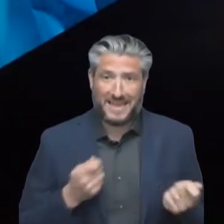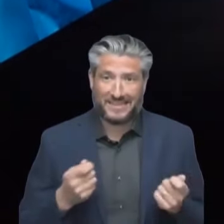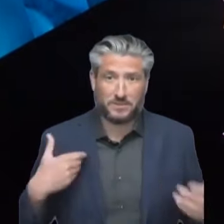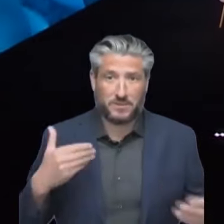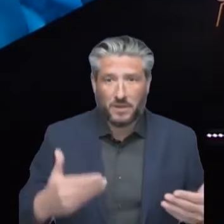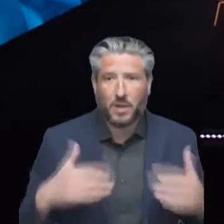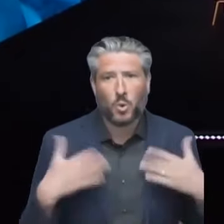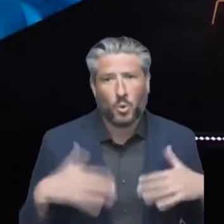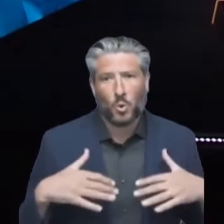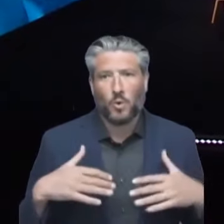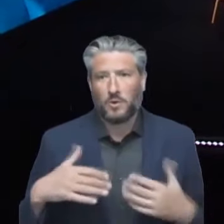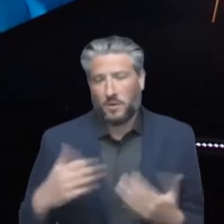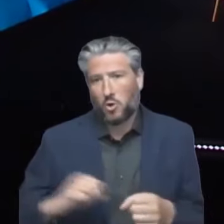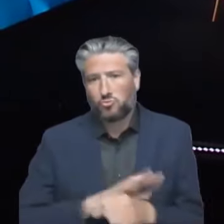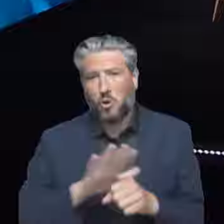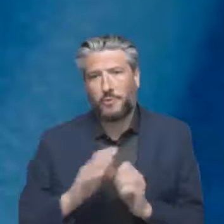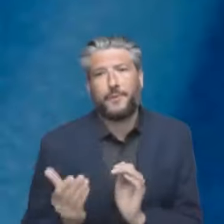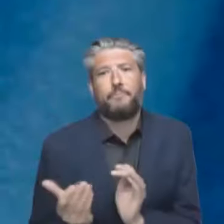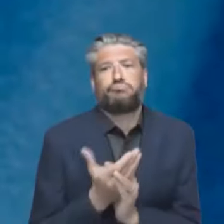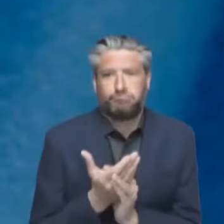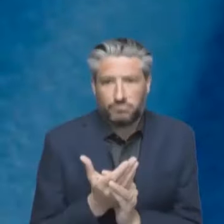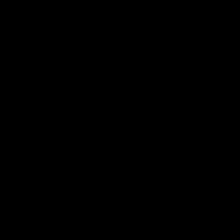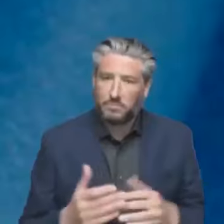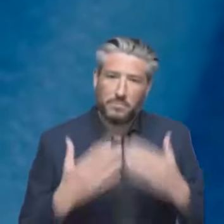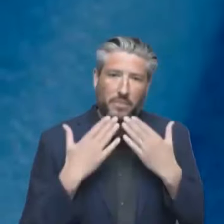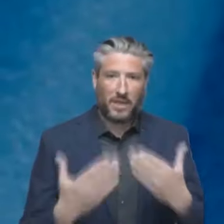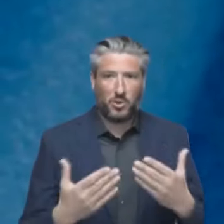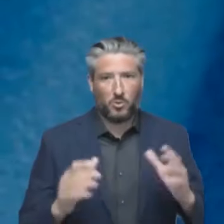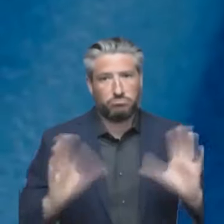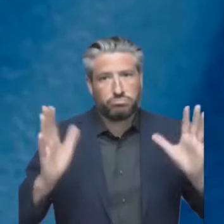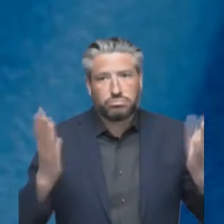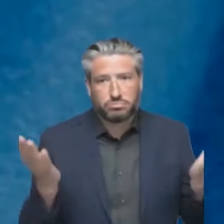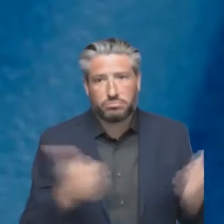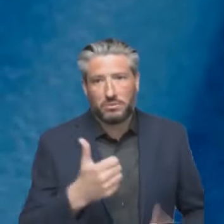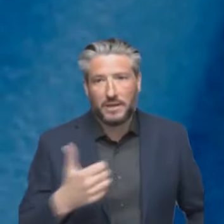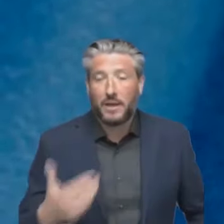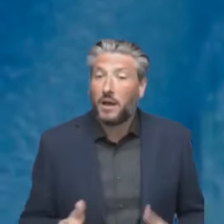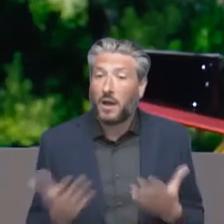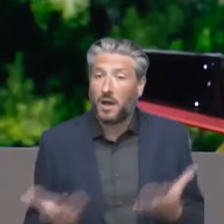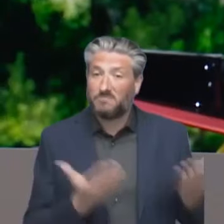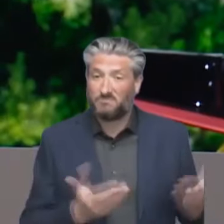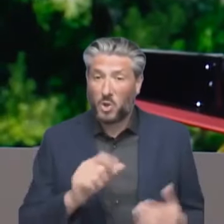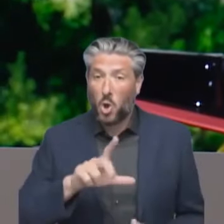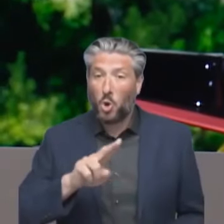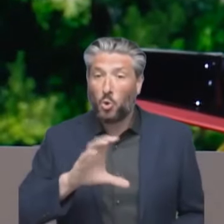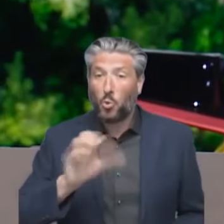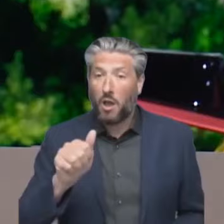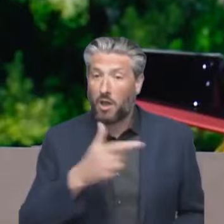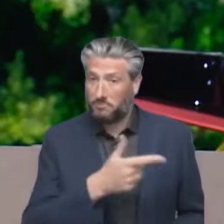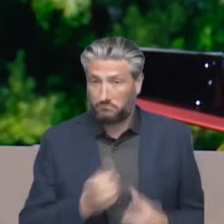crisis. Thank you very much. Thank you for this question. I'm going to give the floor to Luca, who will be able to answer it.